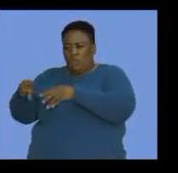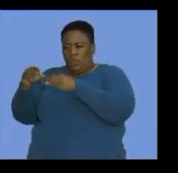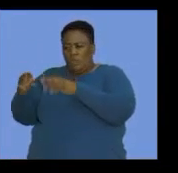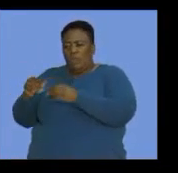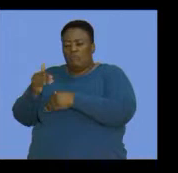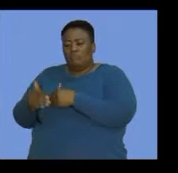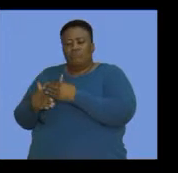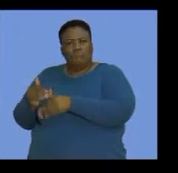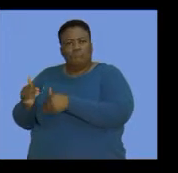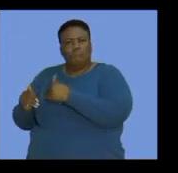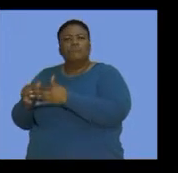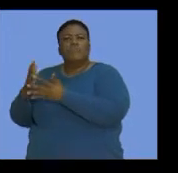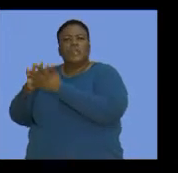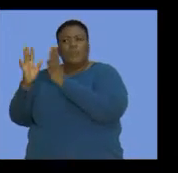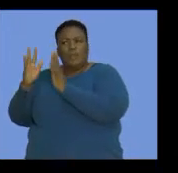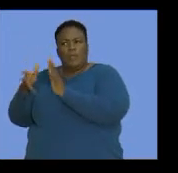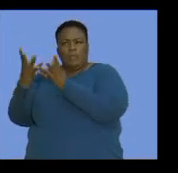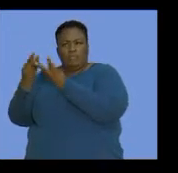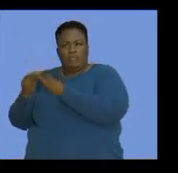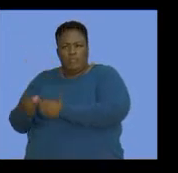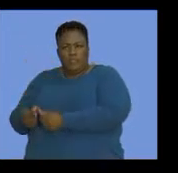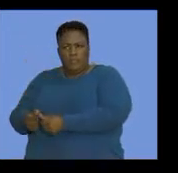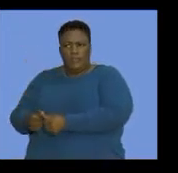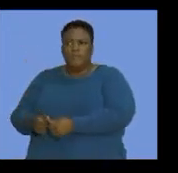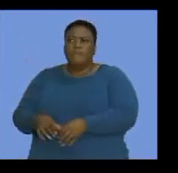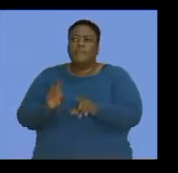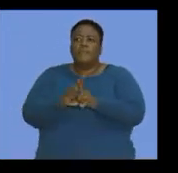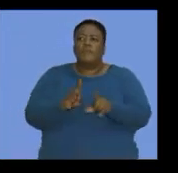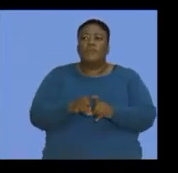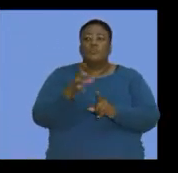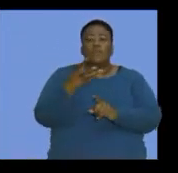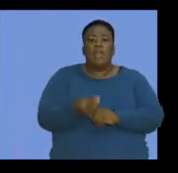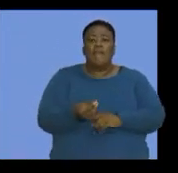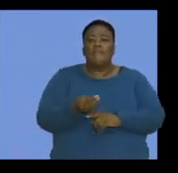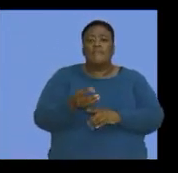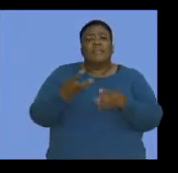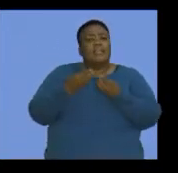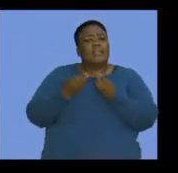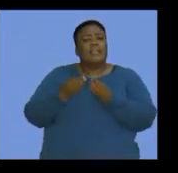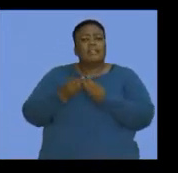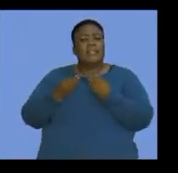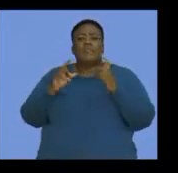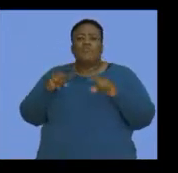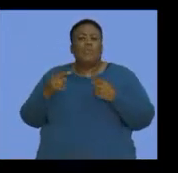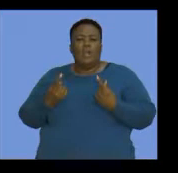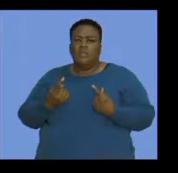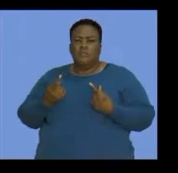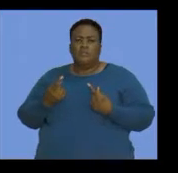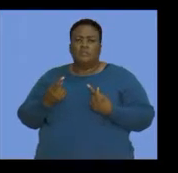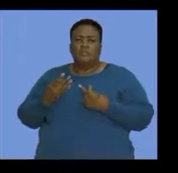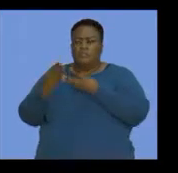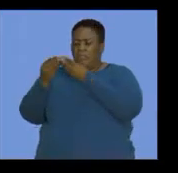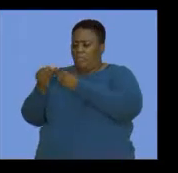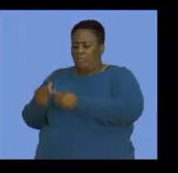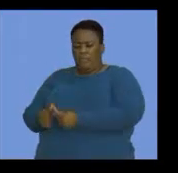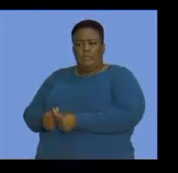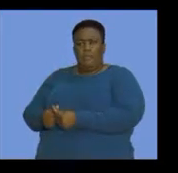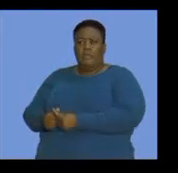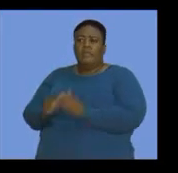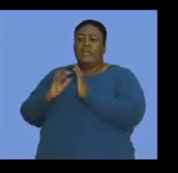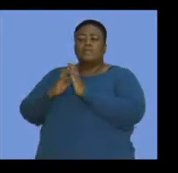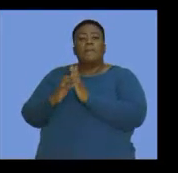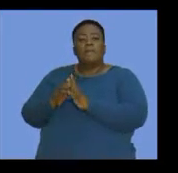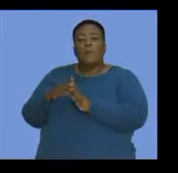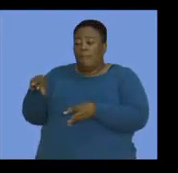will degrade. However, we also have your non-biodegradable materials, and a classical example of